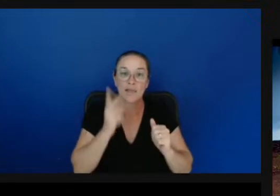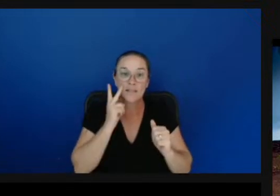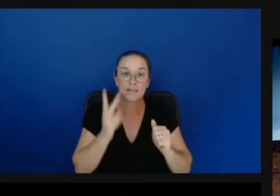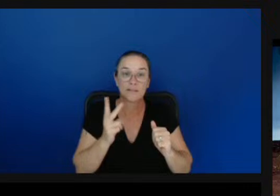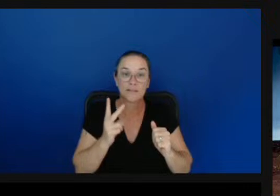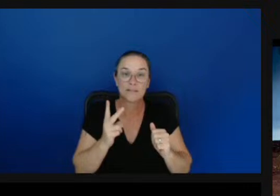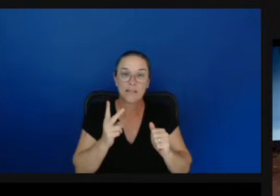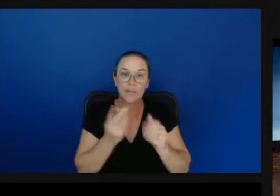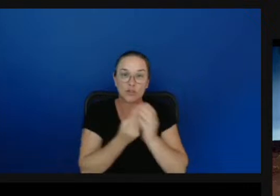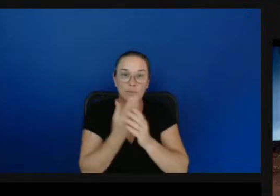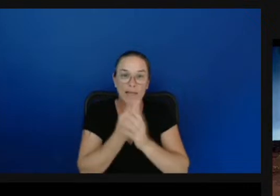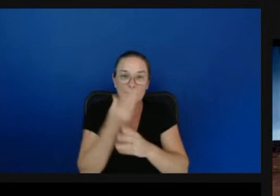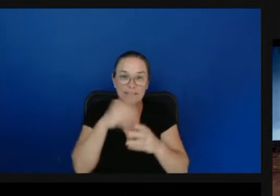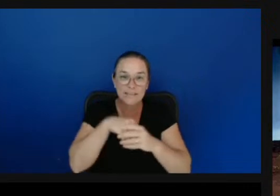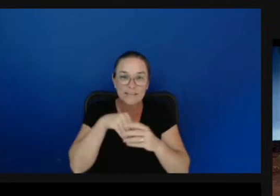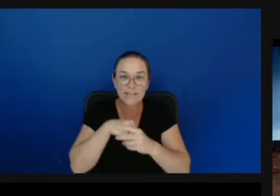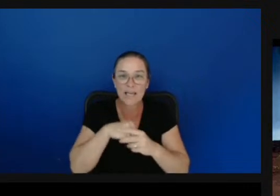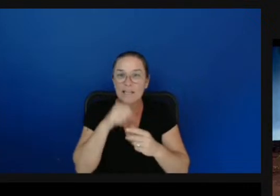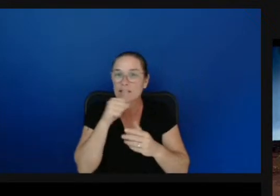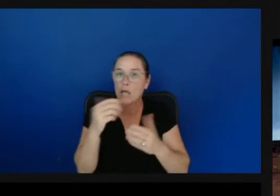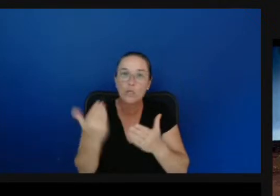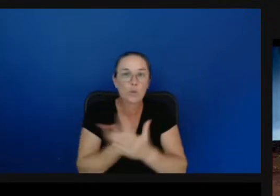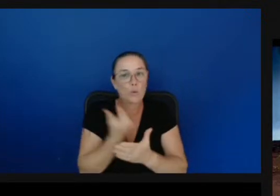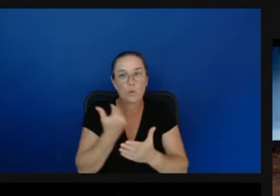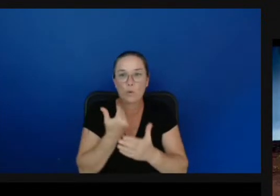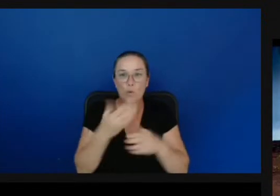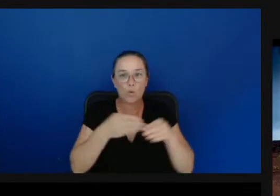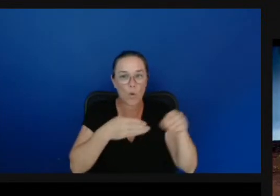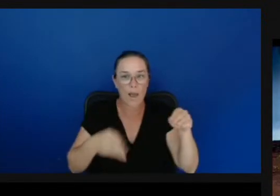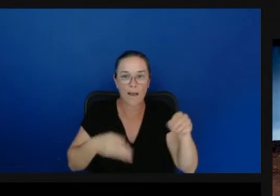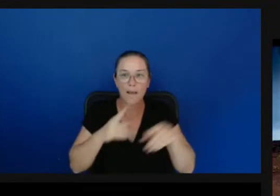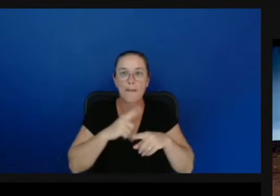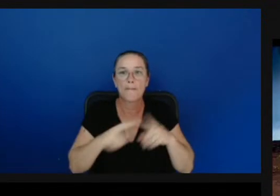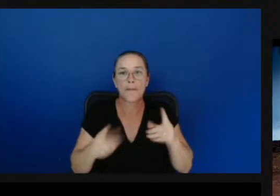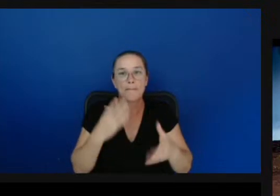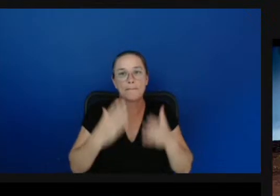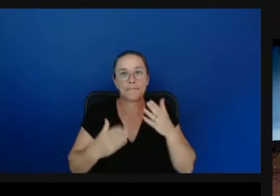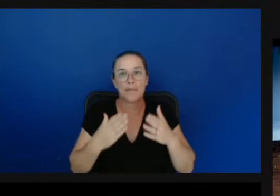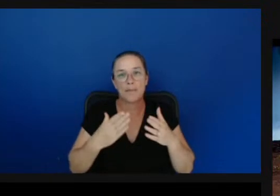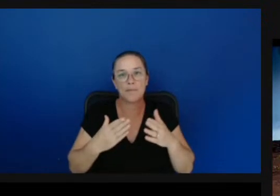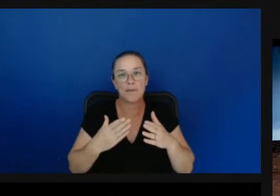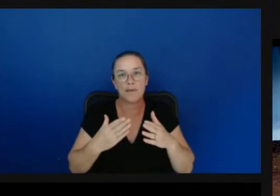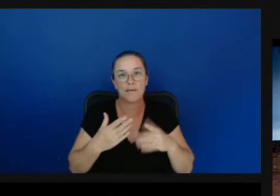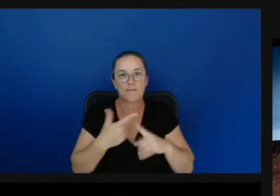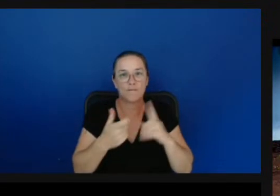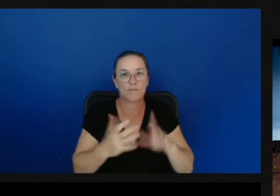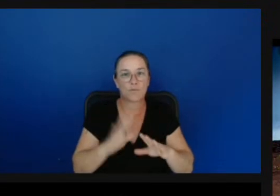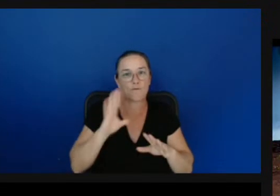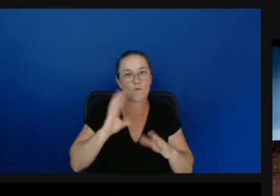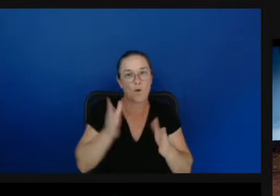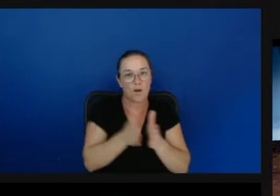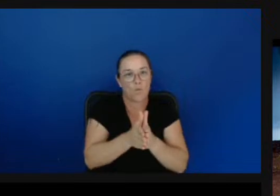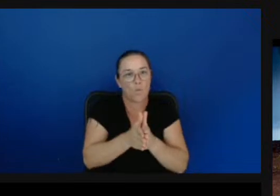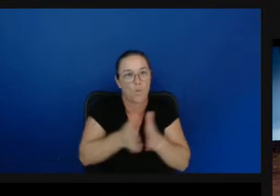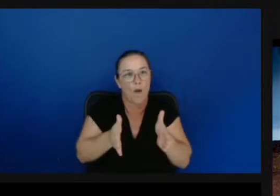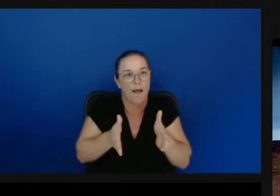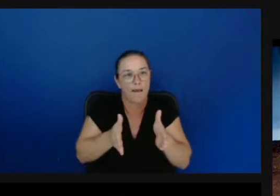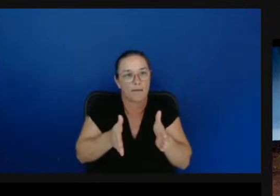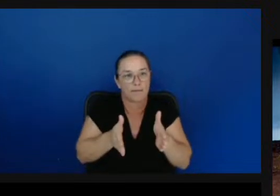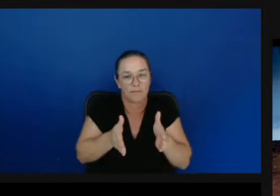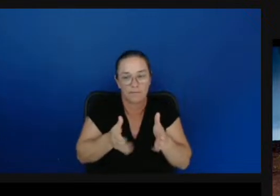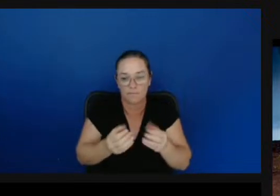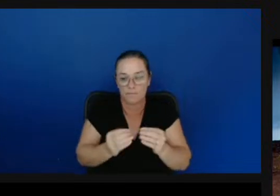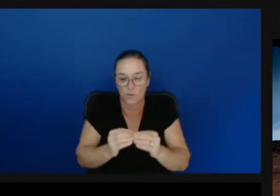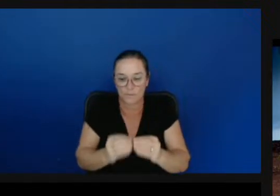in the cracks. So these are not new cracks in this case, but perhaps pre-existing that have been significantly widened by this intrusion. And